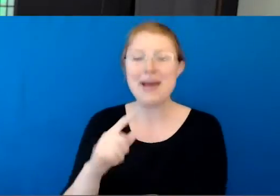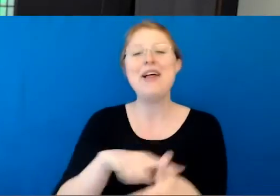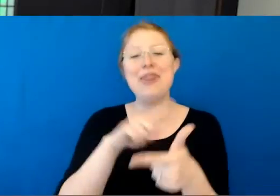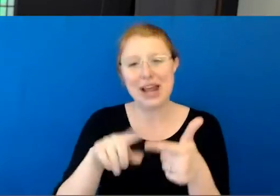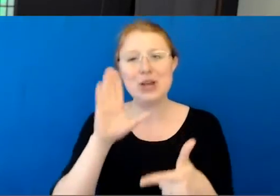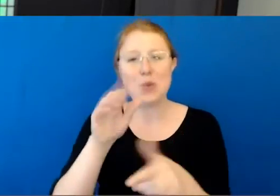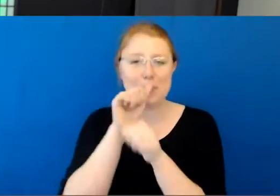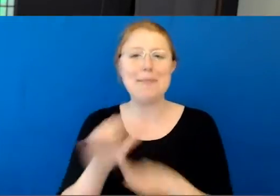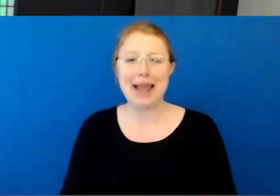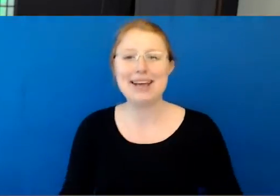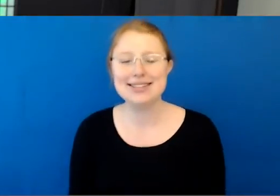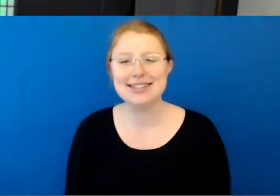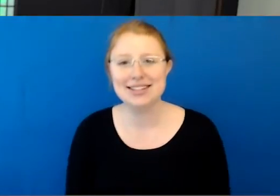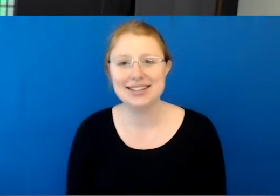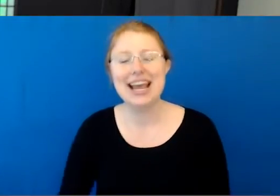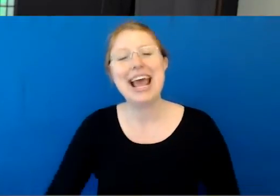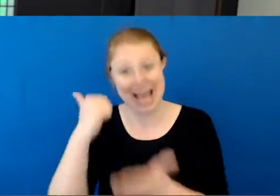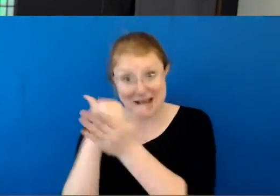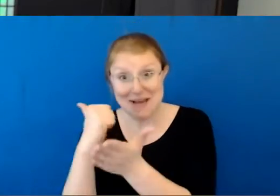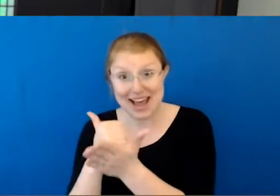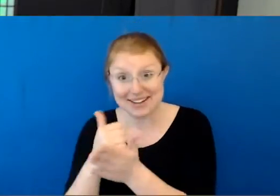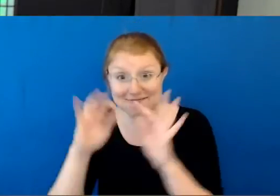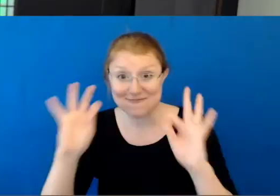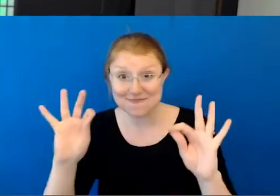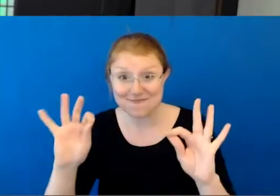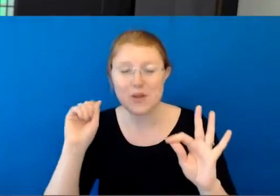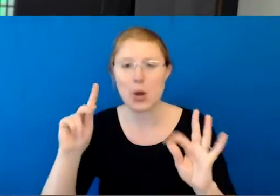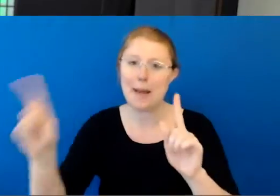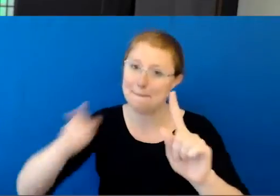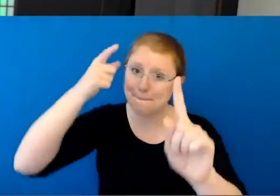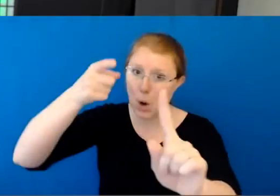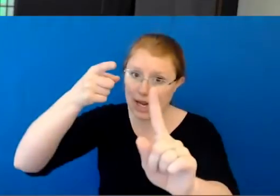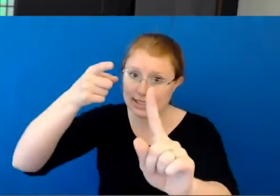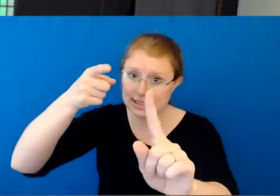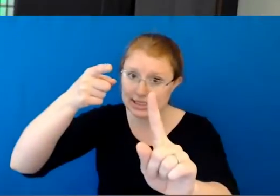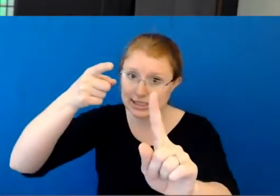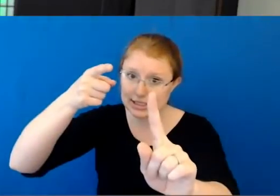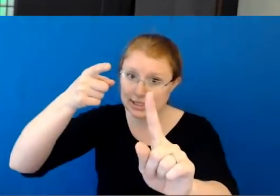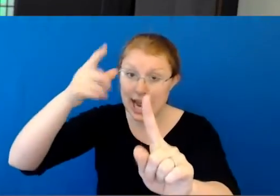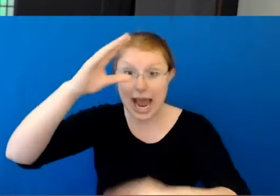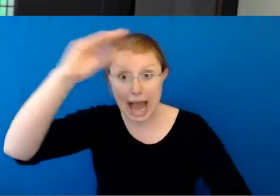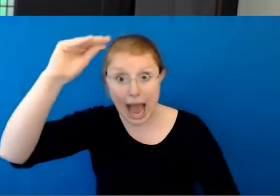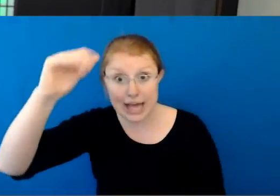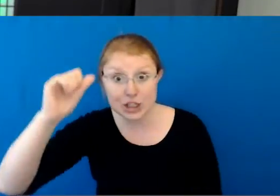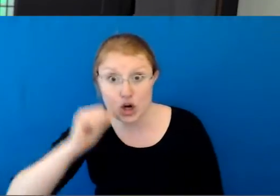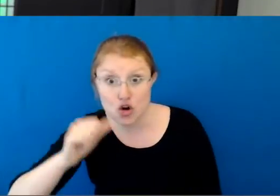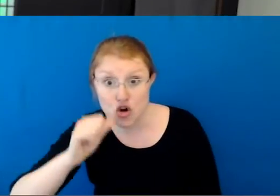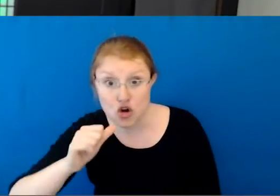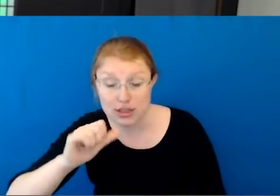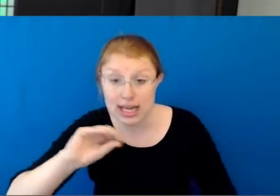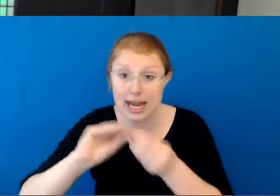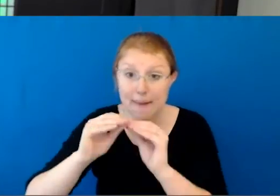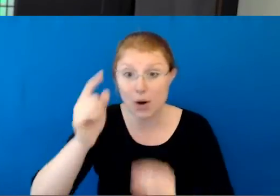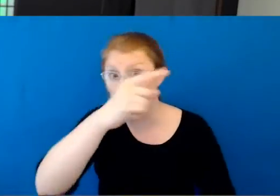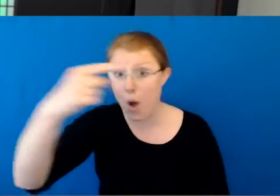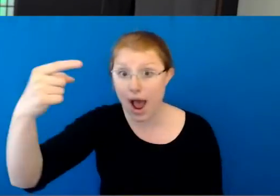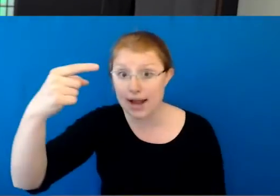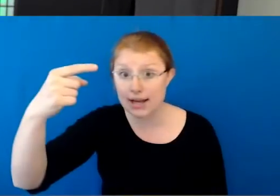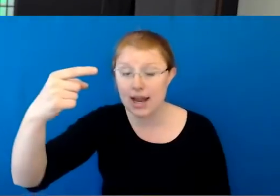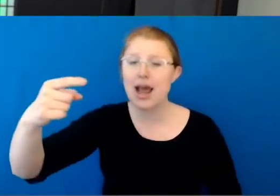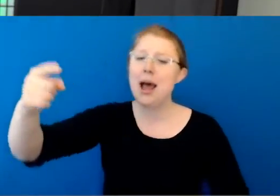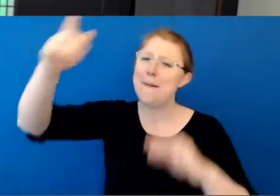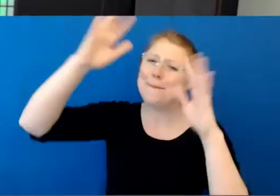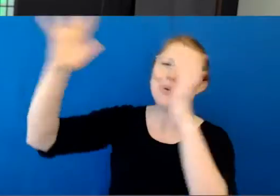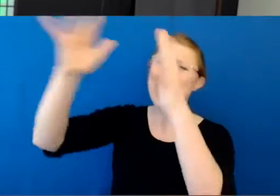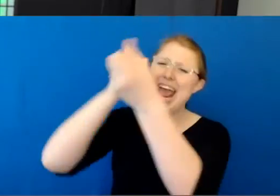wife, who is also a mother. Because when you line up with what God is saying his word, and when we practice what God tells us to do, there